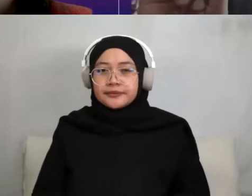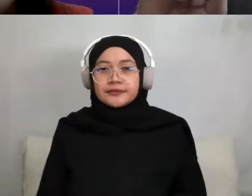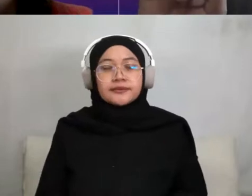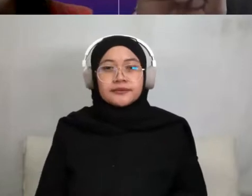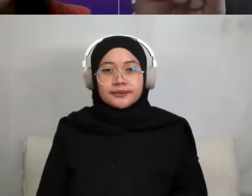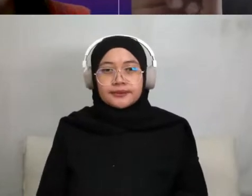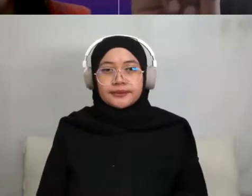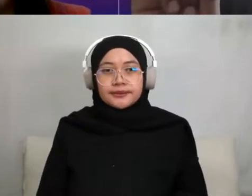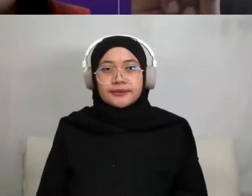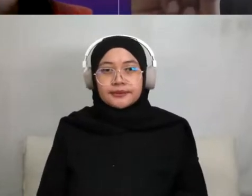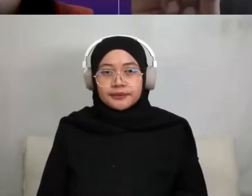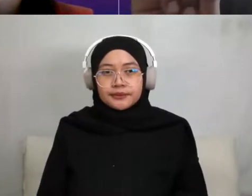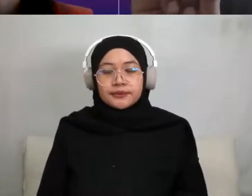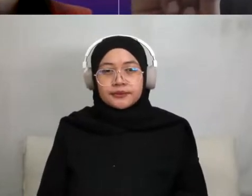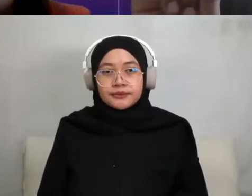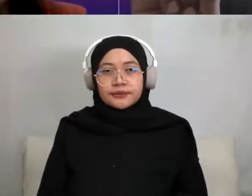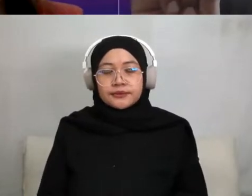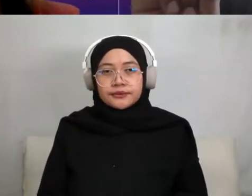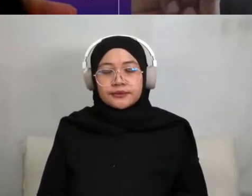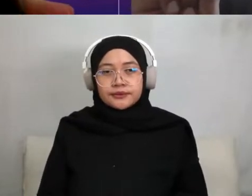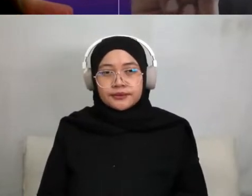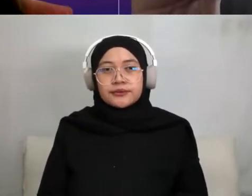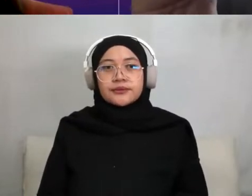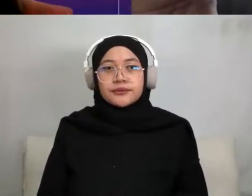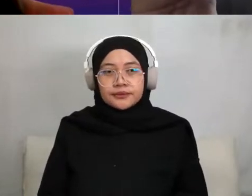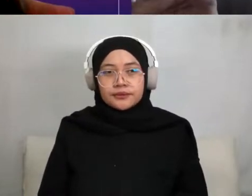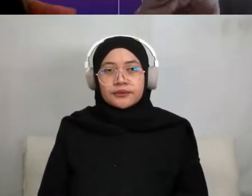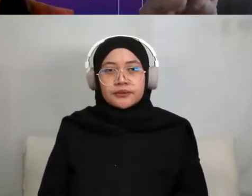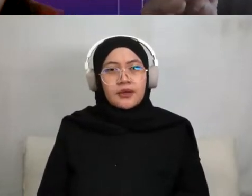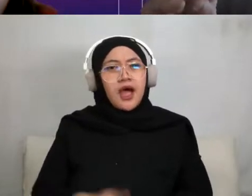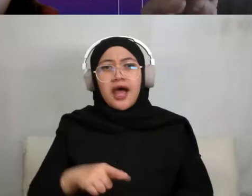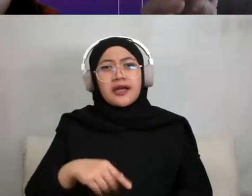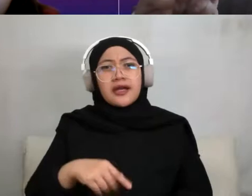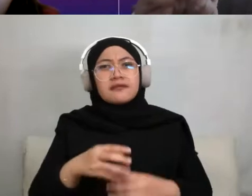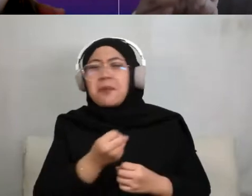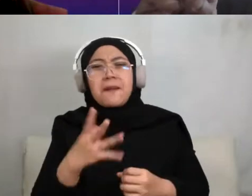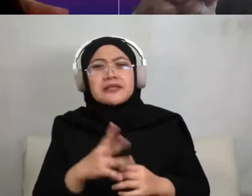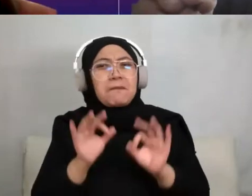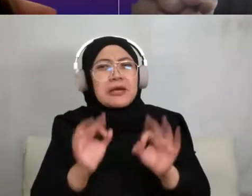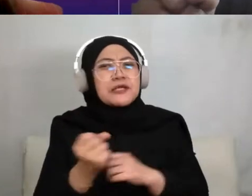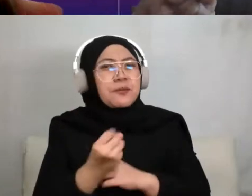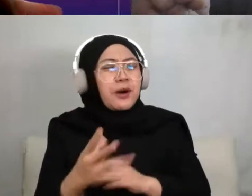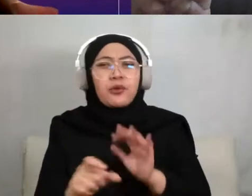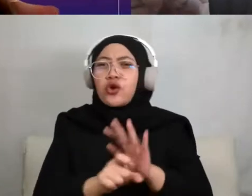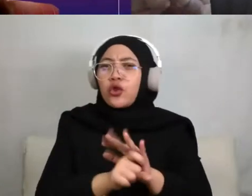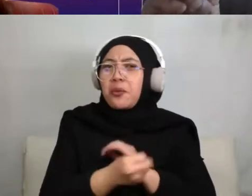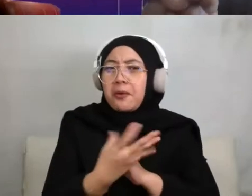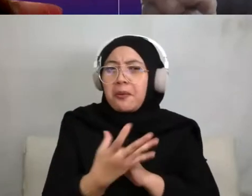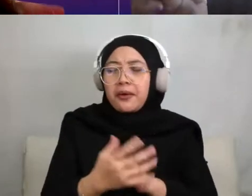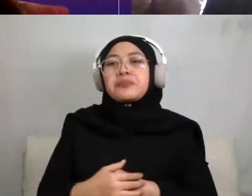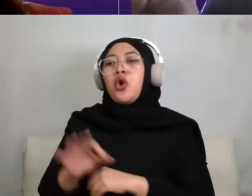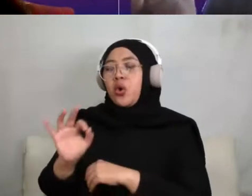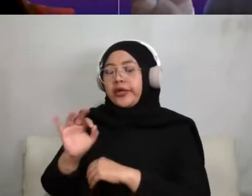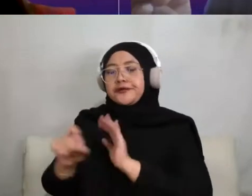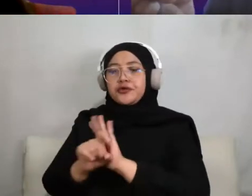Specific figures on what is the actual maintenance cost that you're incurring? Say, for example, if I am operating my city bus in